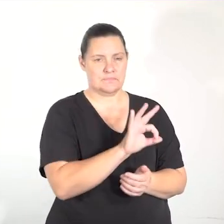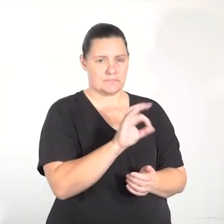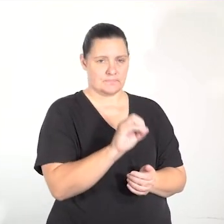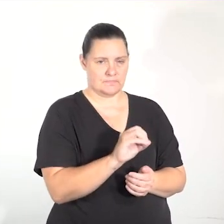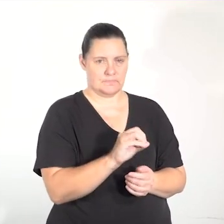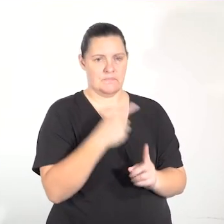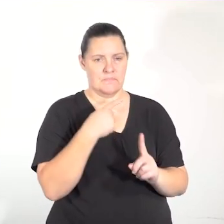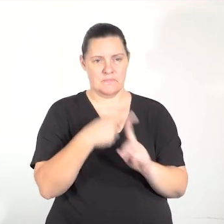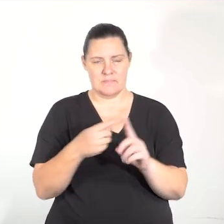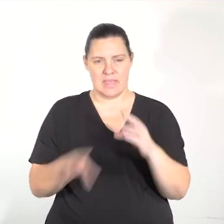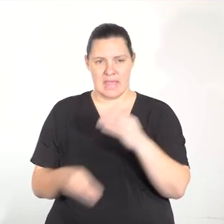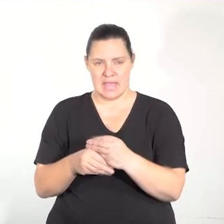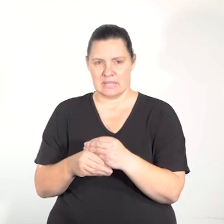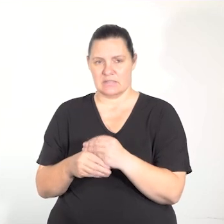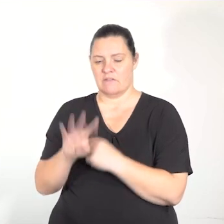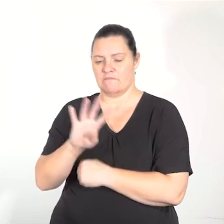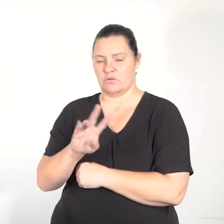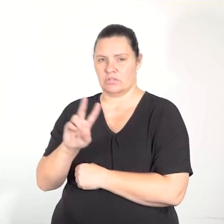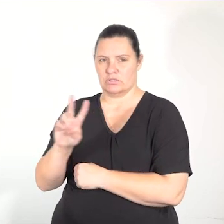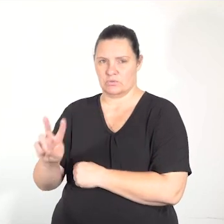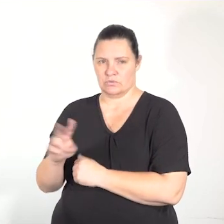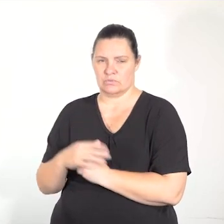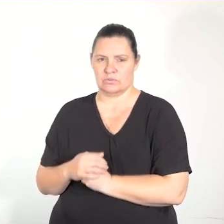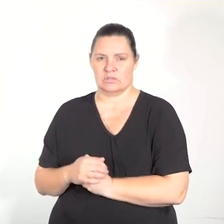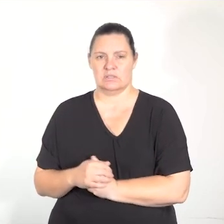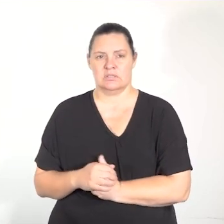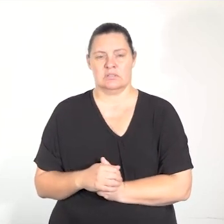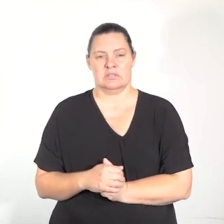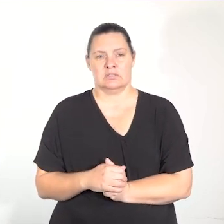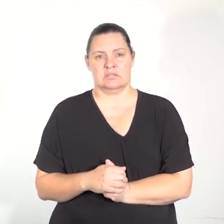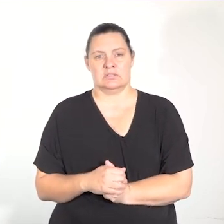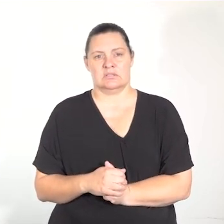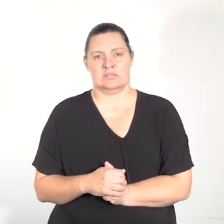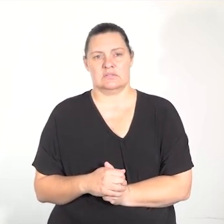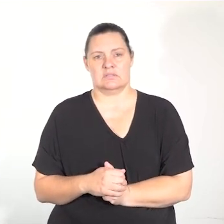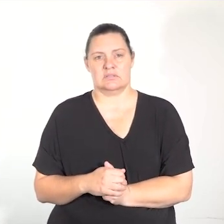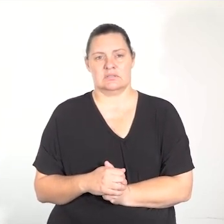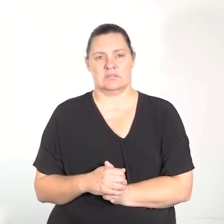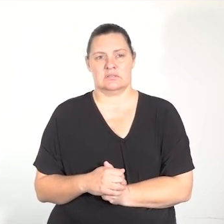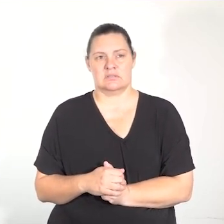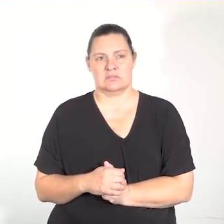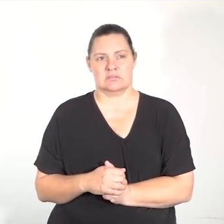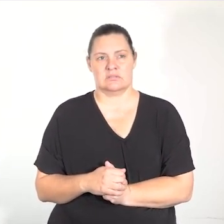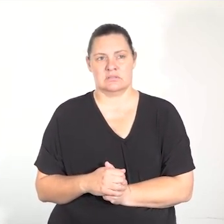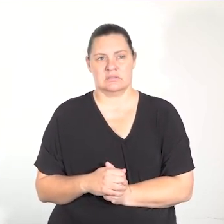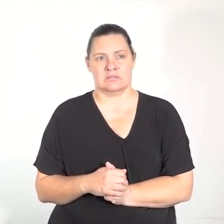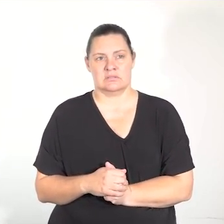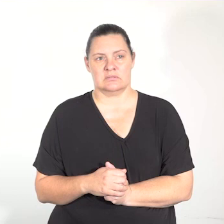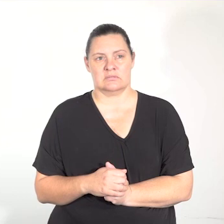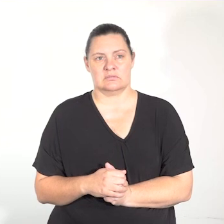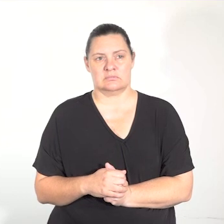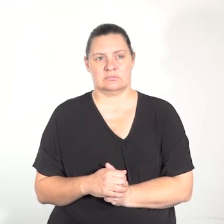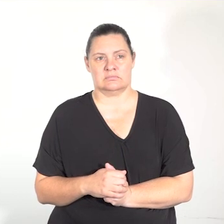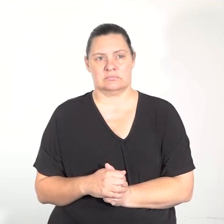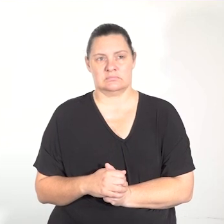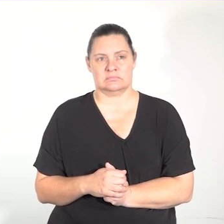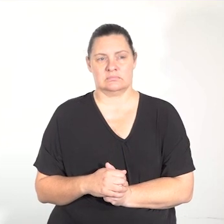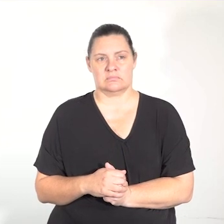going to take the 1, 2. And that means that our highest common factor between 8 and 30 is only